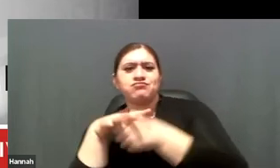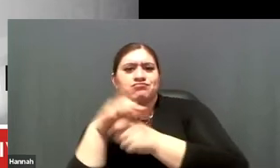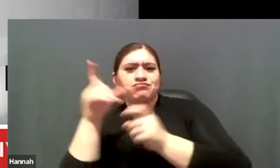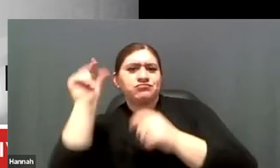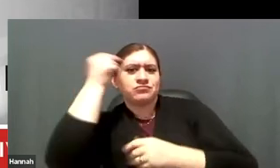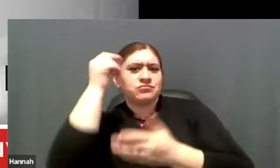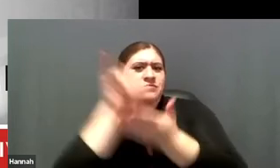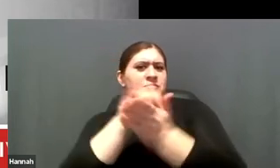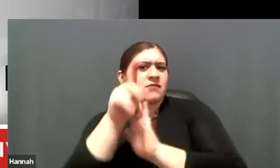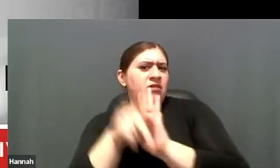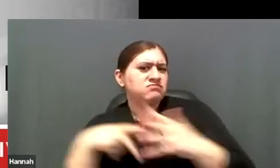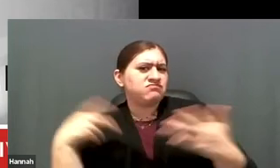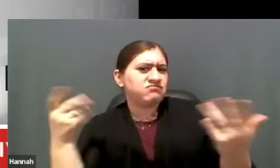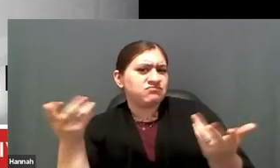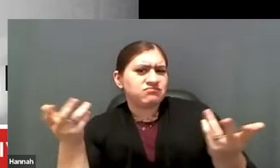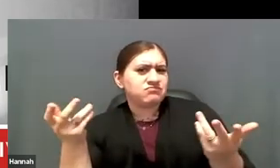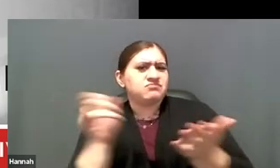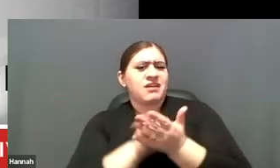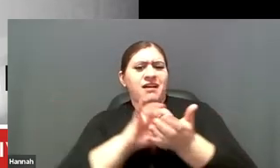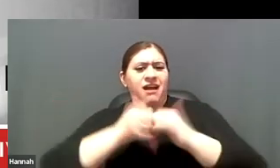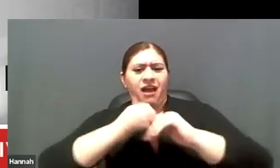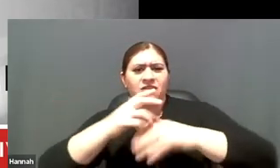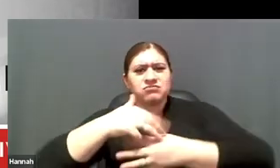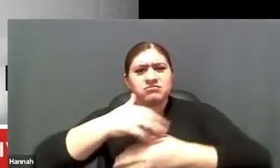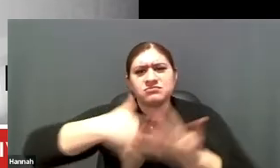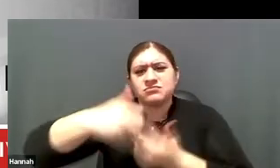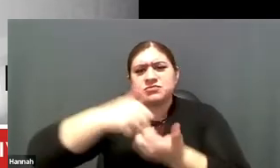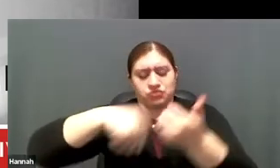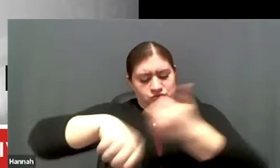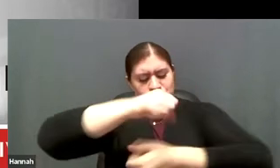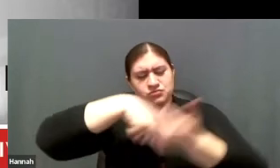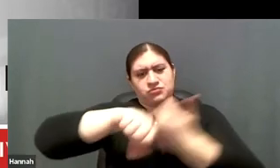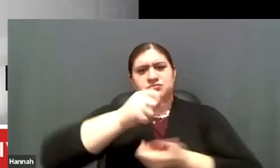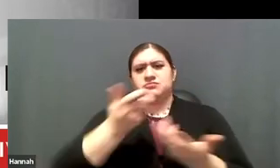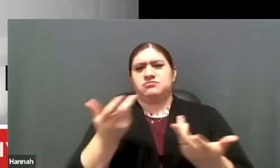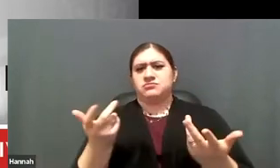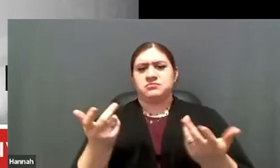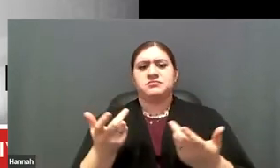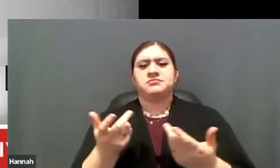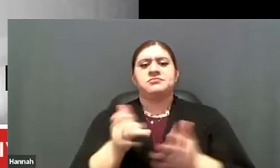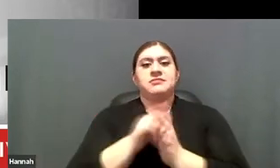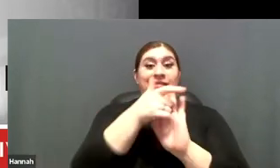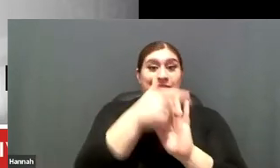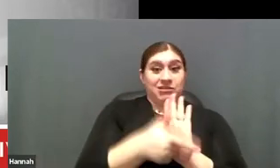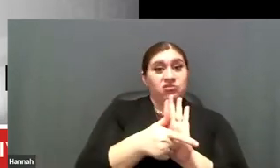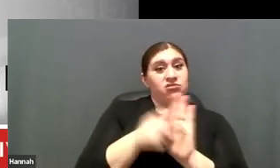and the policies that are made and how do they interact with each other? In the legal